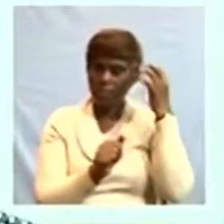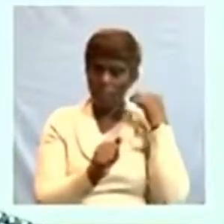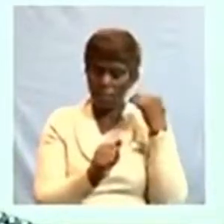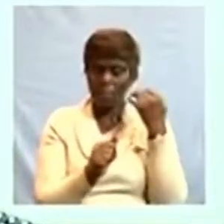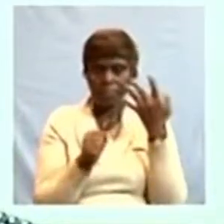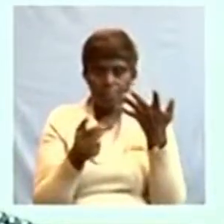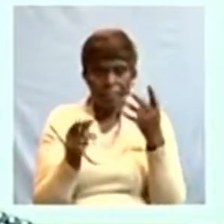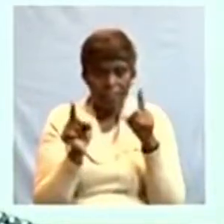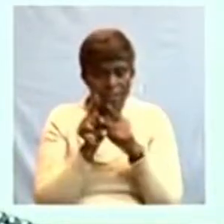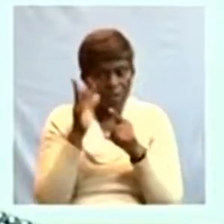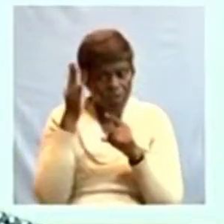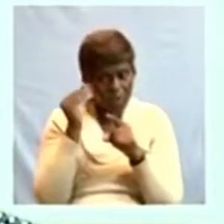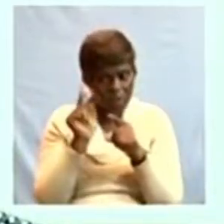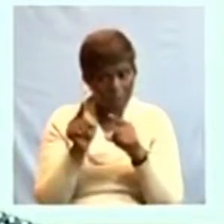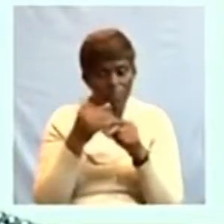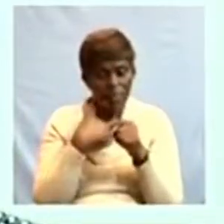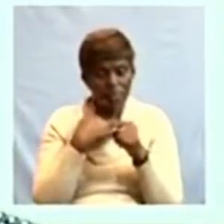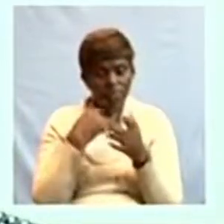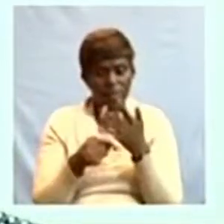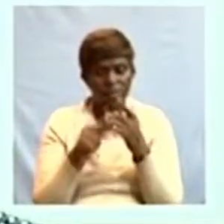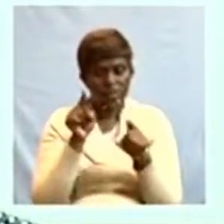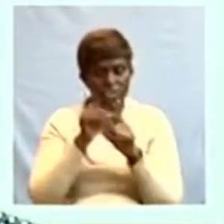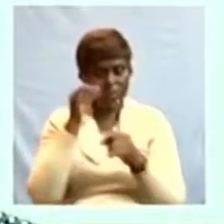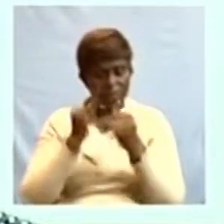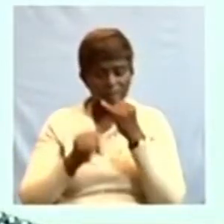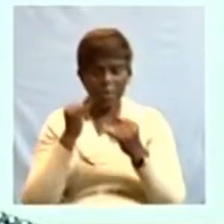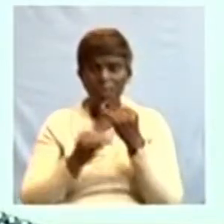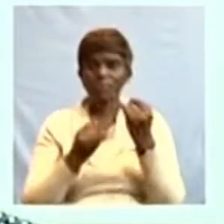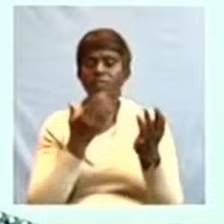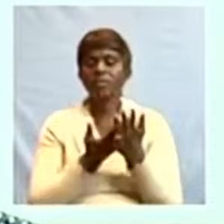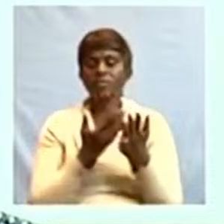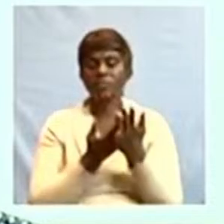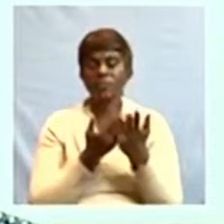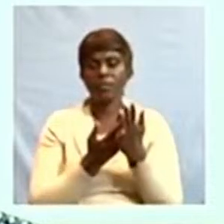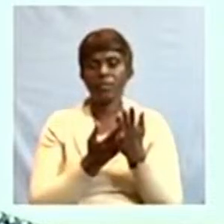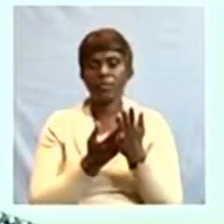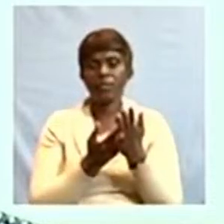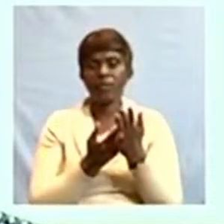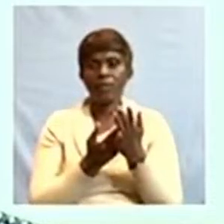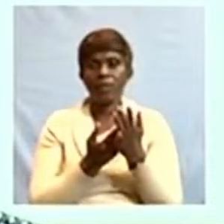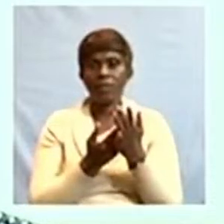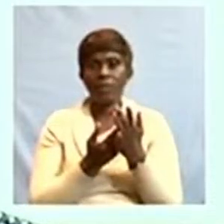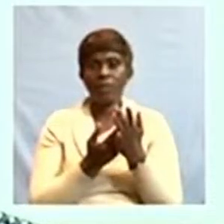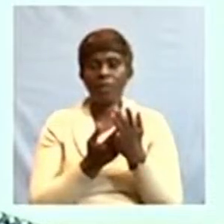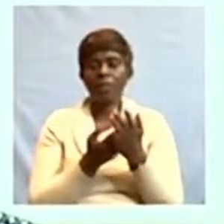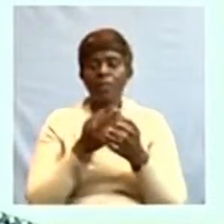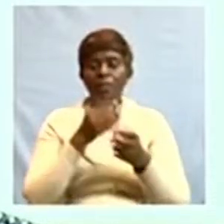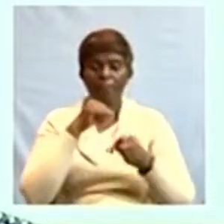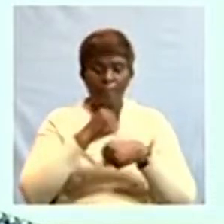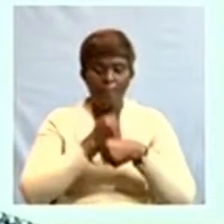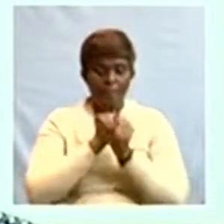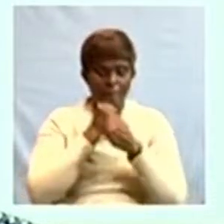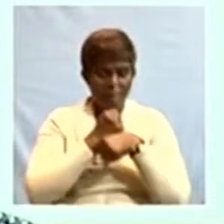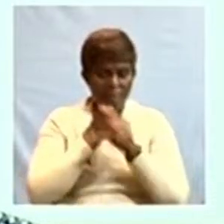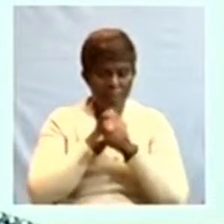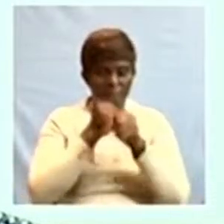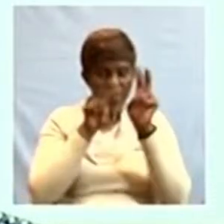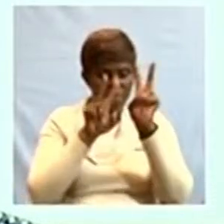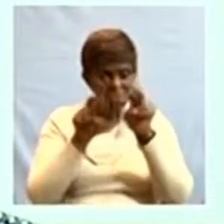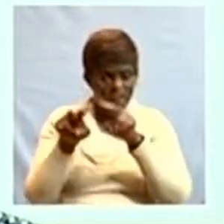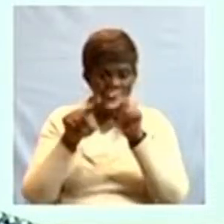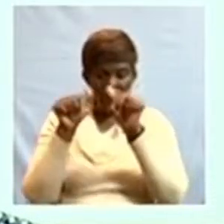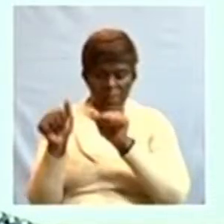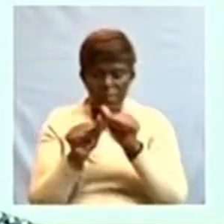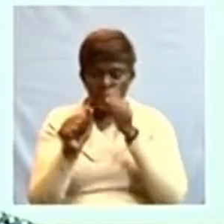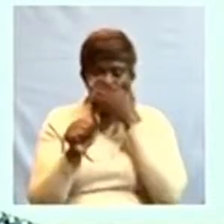and that is why it has actually ended up here. The Germination Monitoring Activity Report